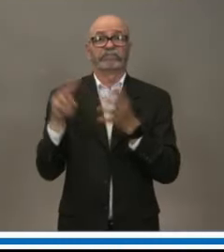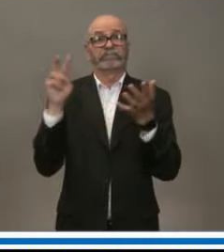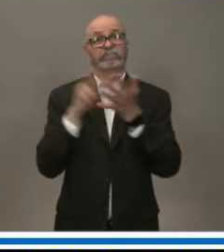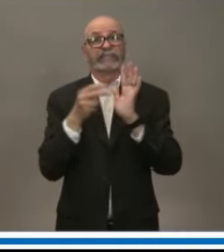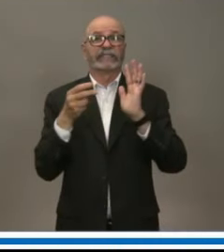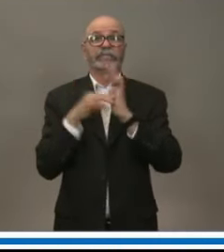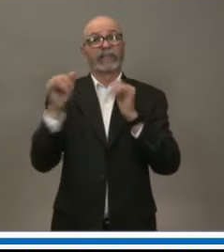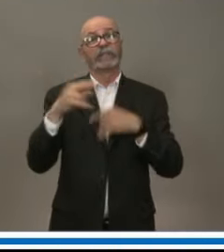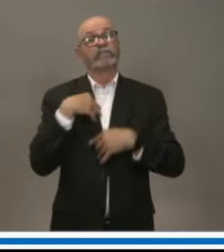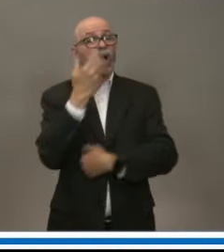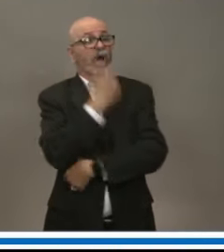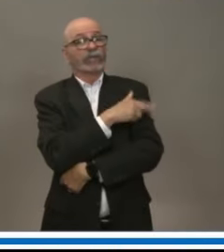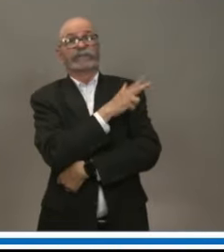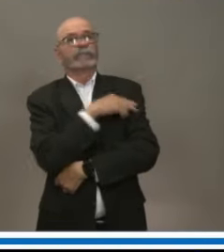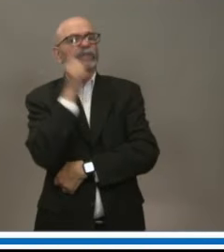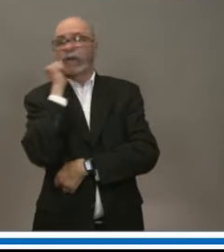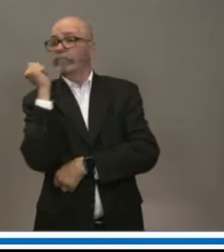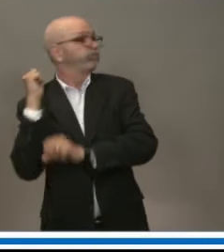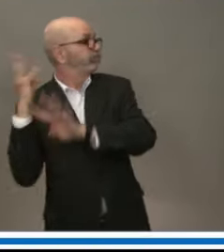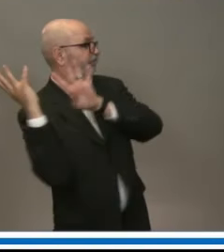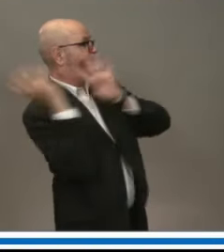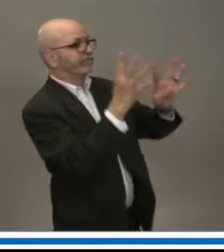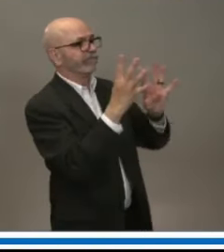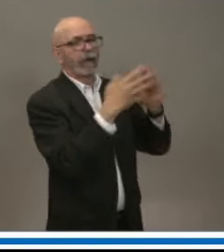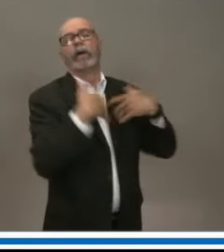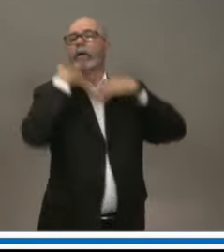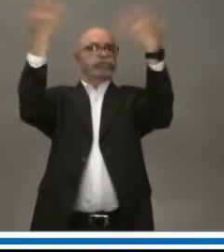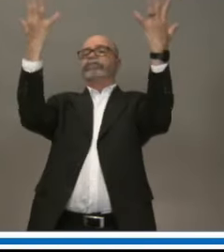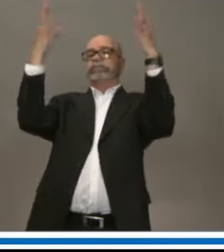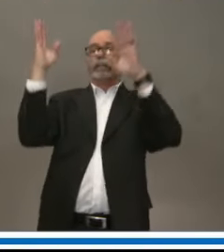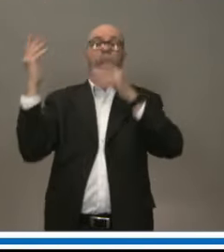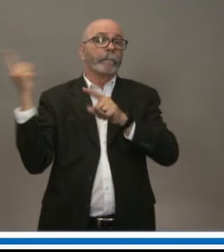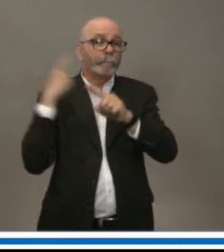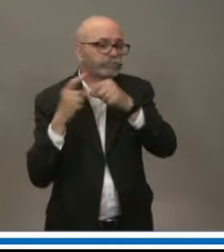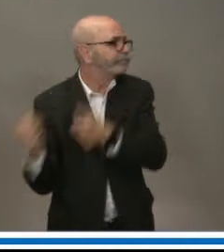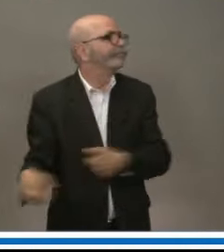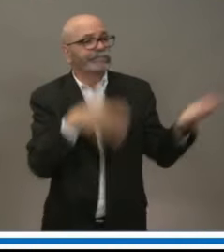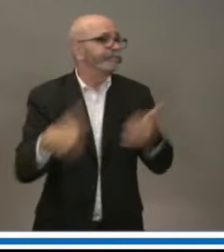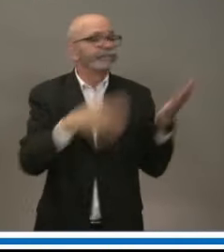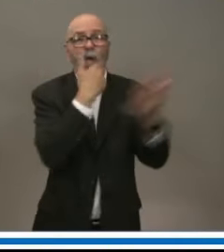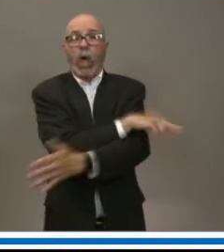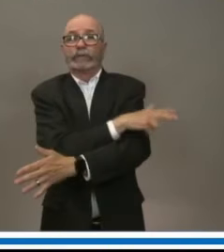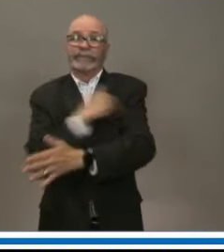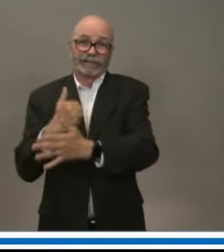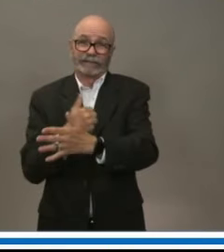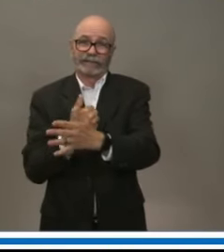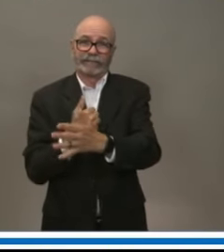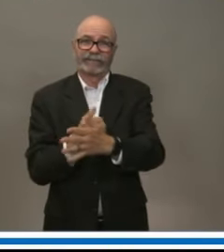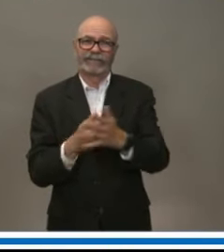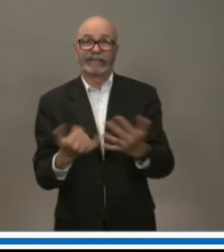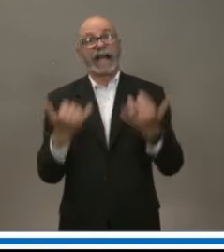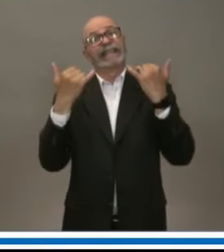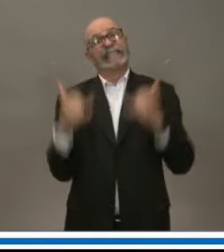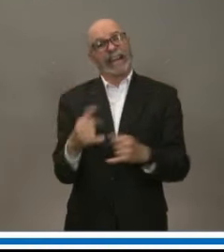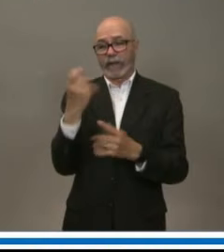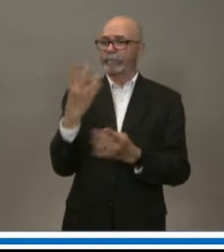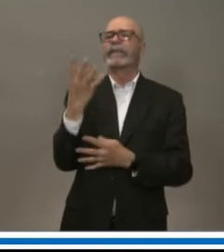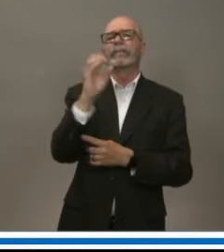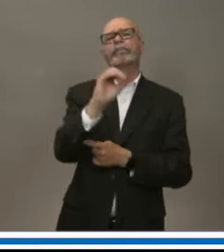And I'm wondering if you can talk a little more about that, because the hospitalization rate that the